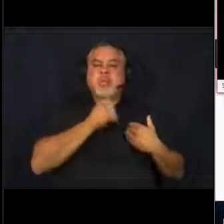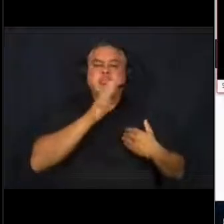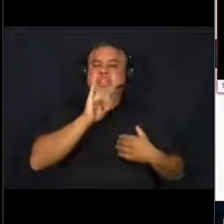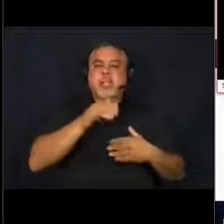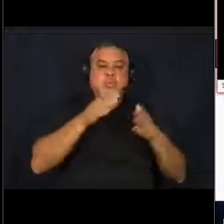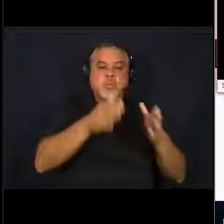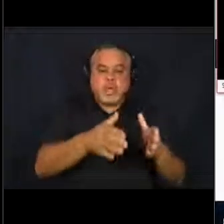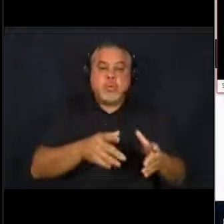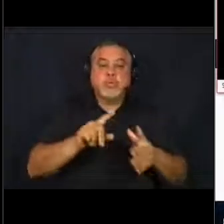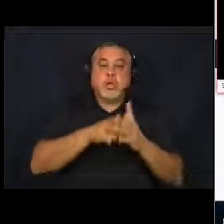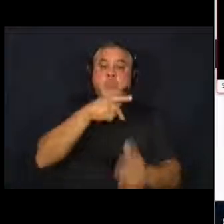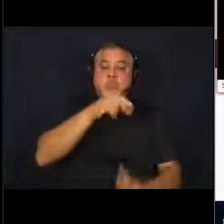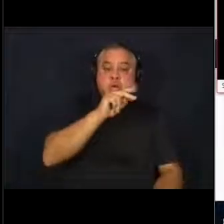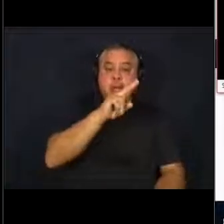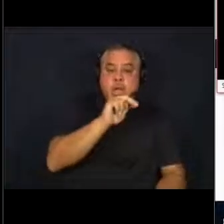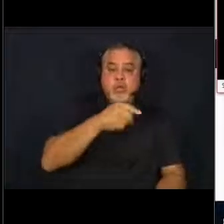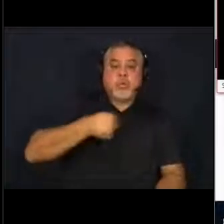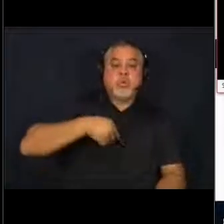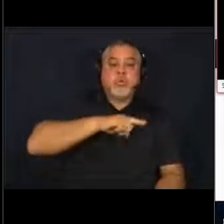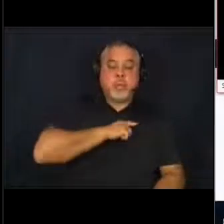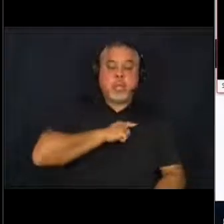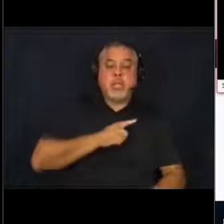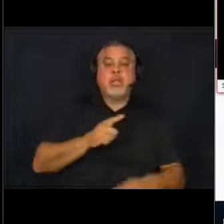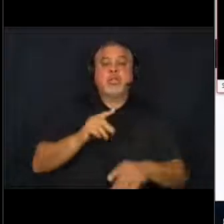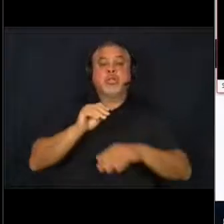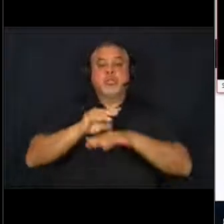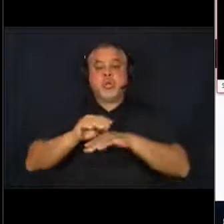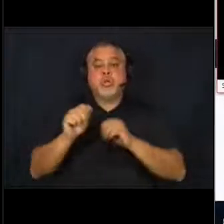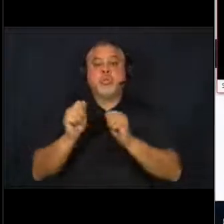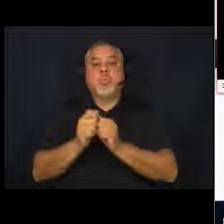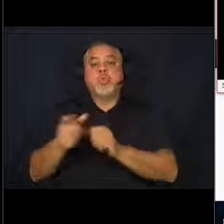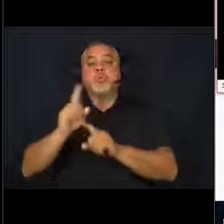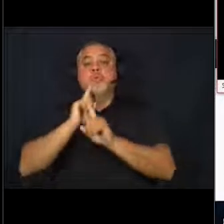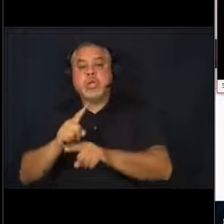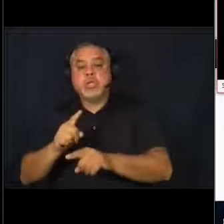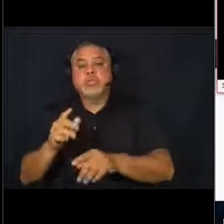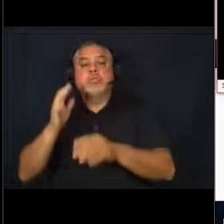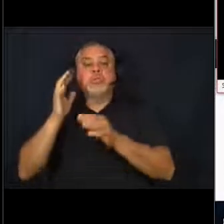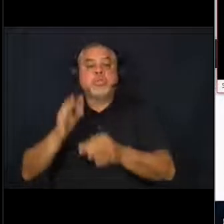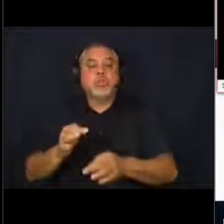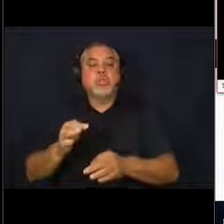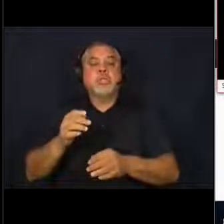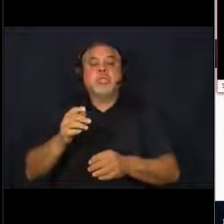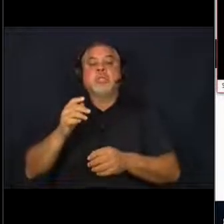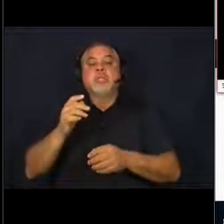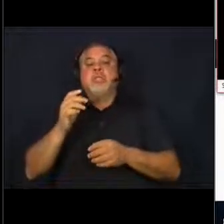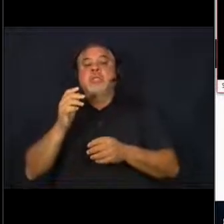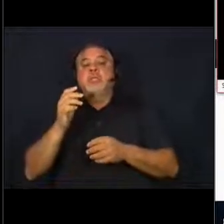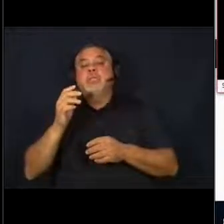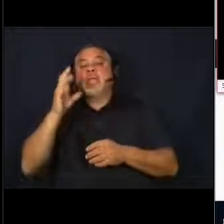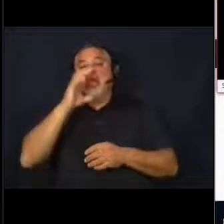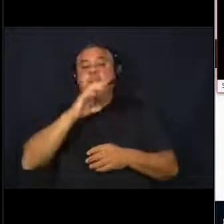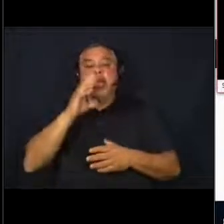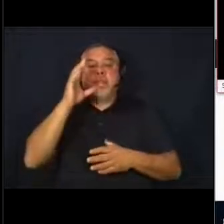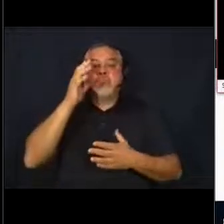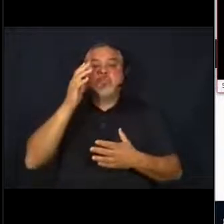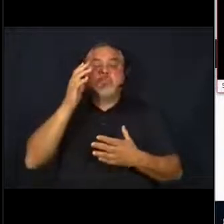active verb, we consulted with respondents to determine the estimated burden. So much easier to understand and